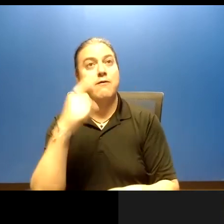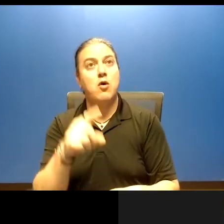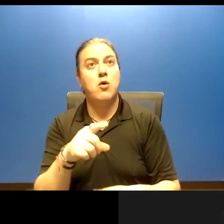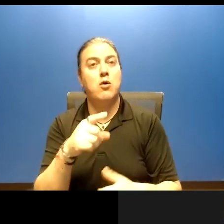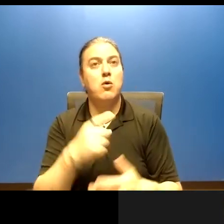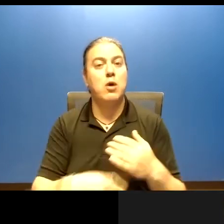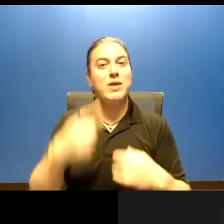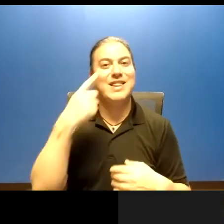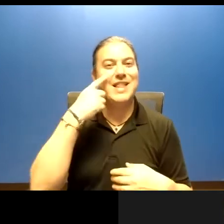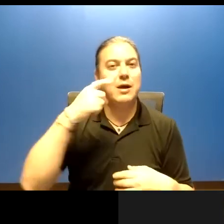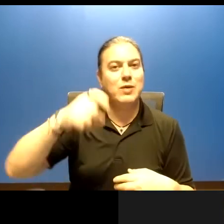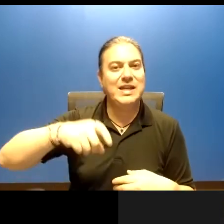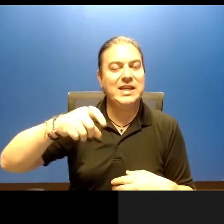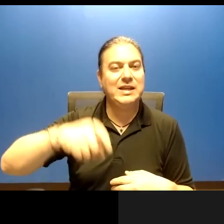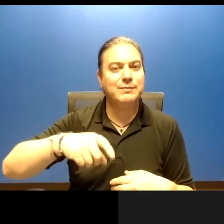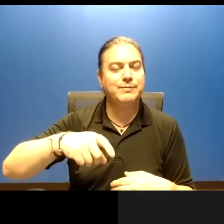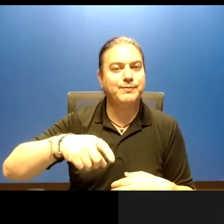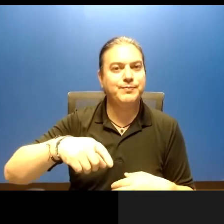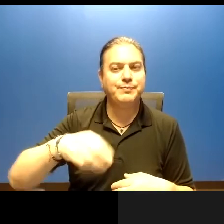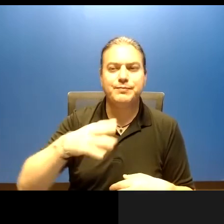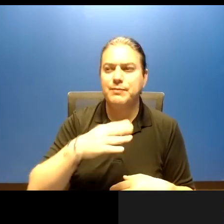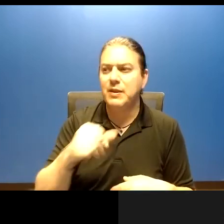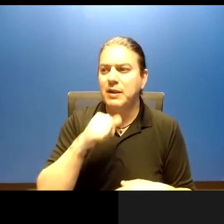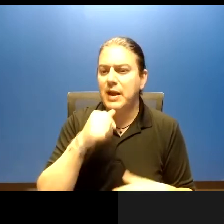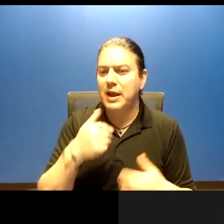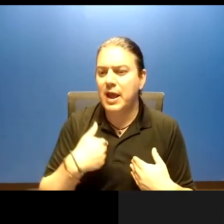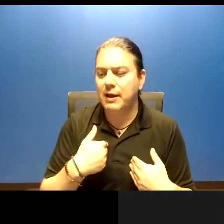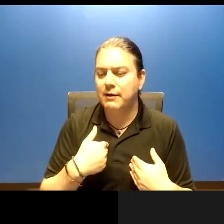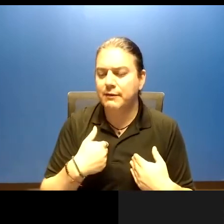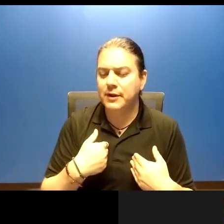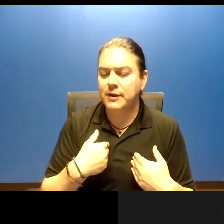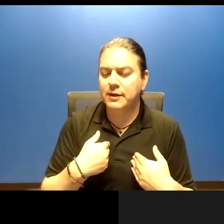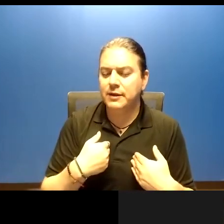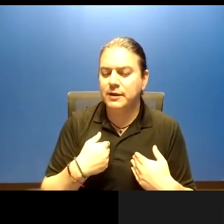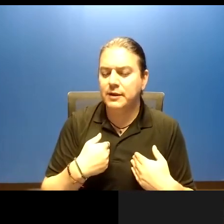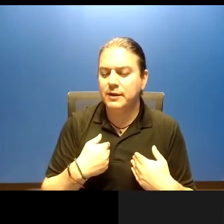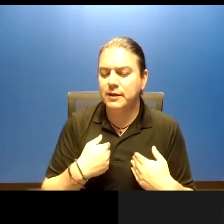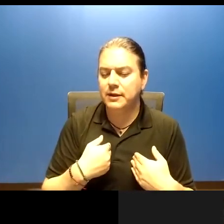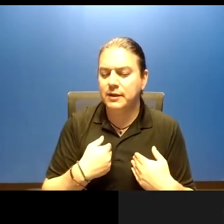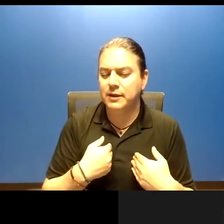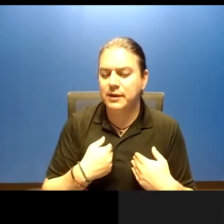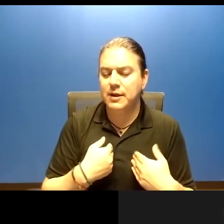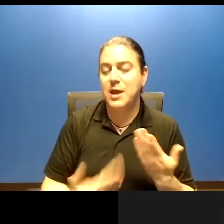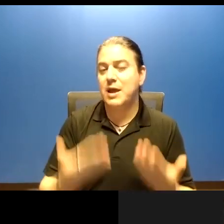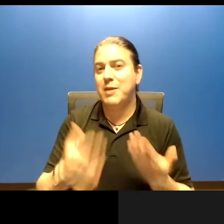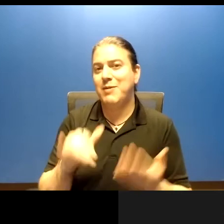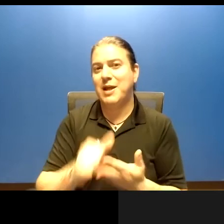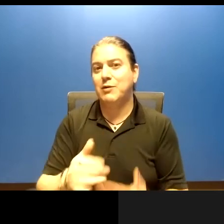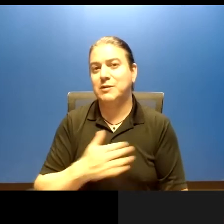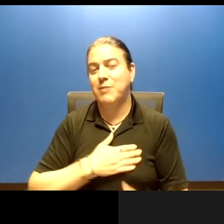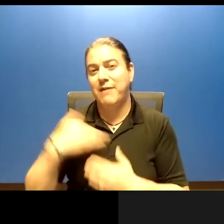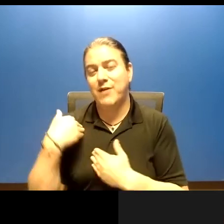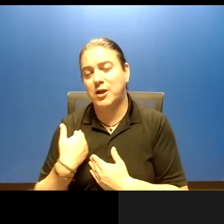would need, and not having maybe somebody experienced, and that, maybe that was my fault. I don't know. I